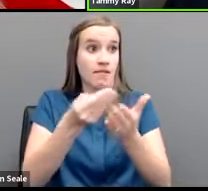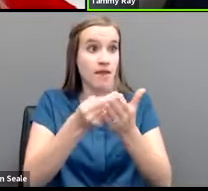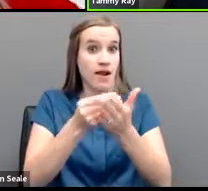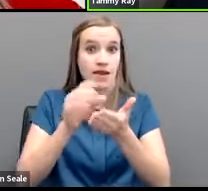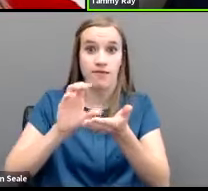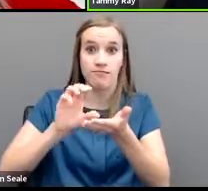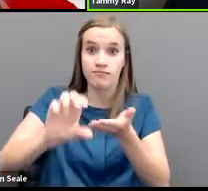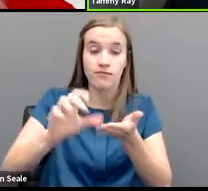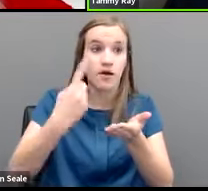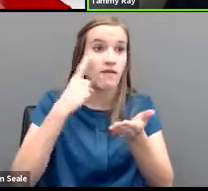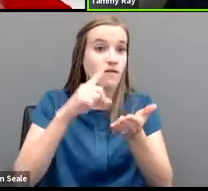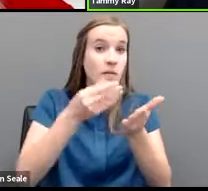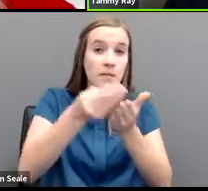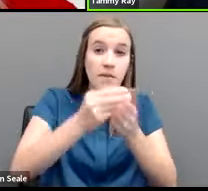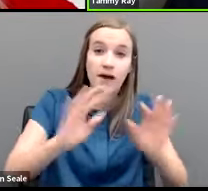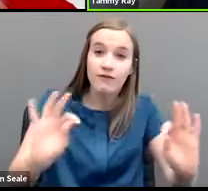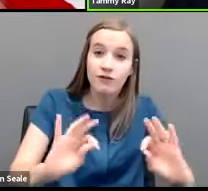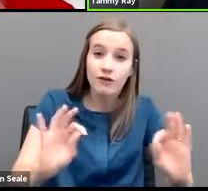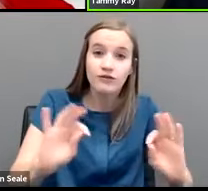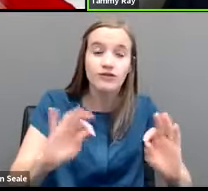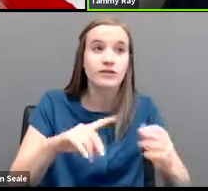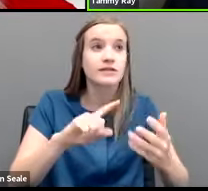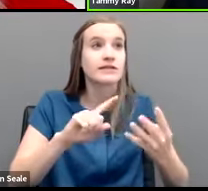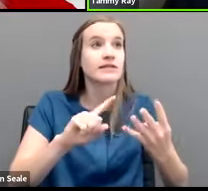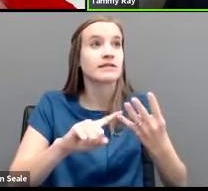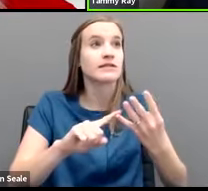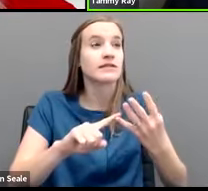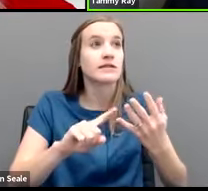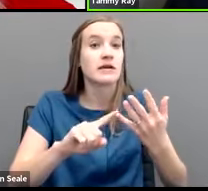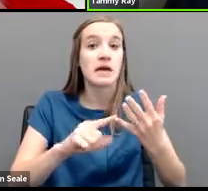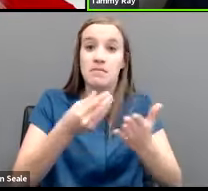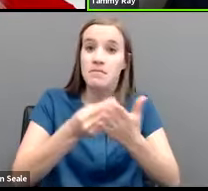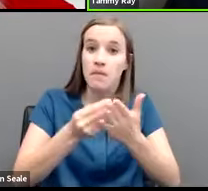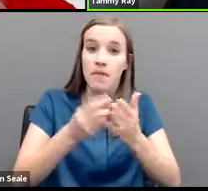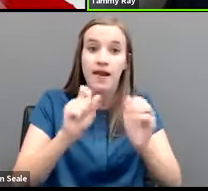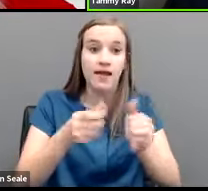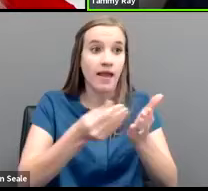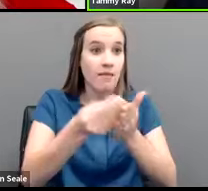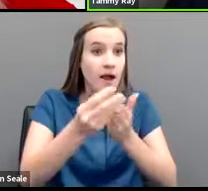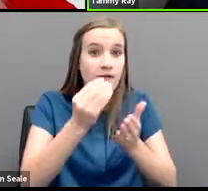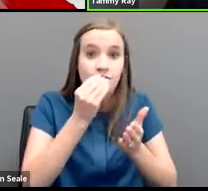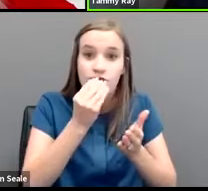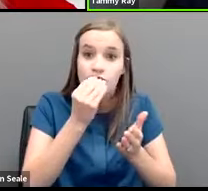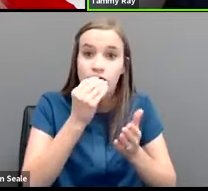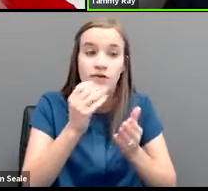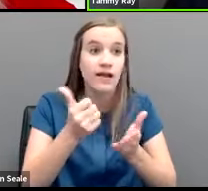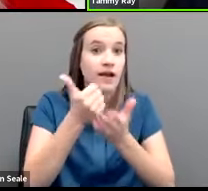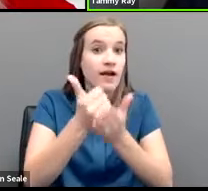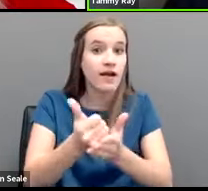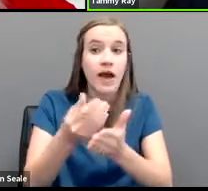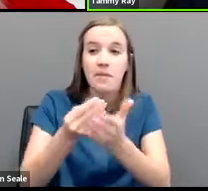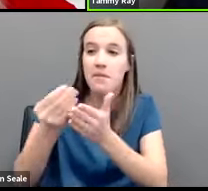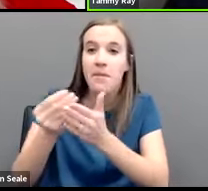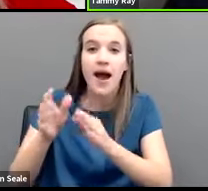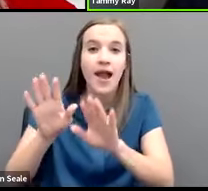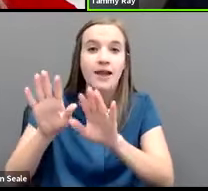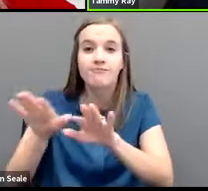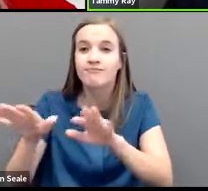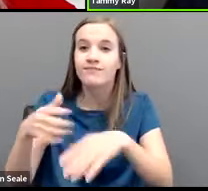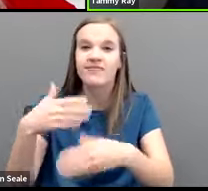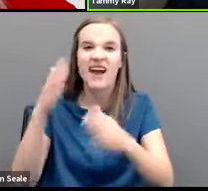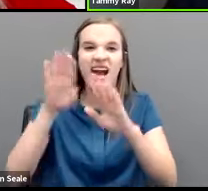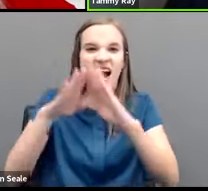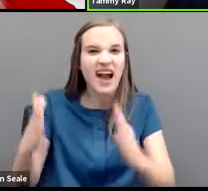We can buy furniture for them, dishes, set up their whole kitchen, their whole bathroom. It's just a